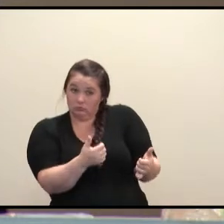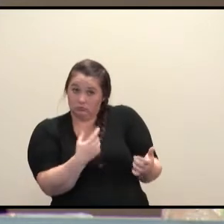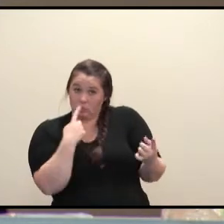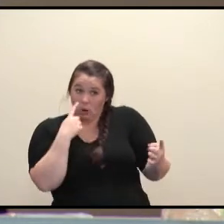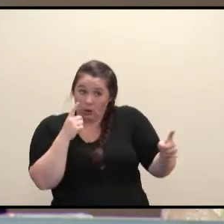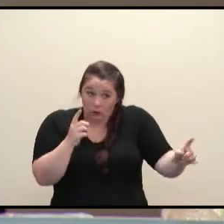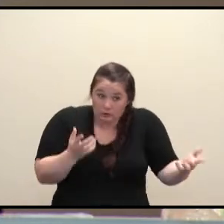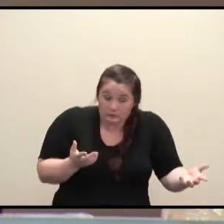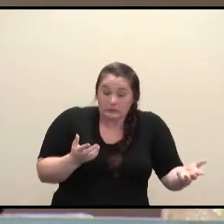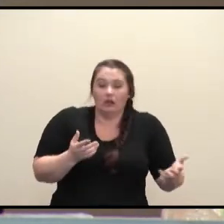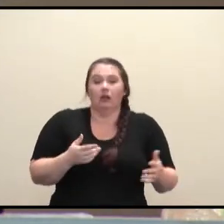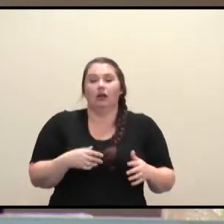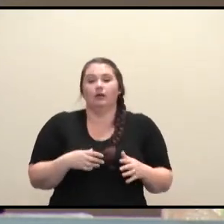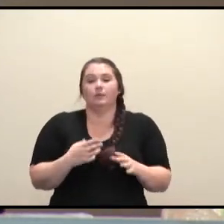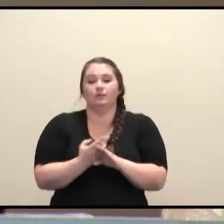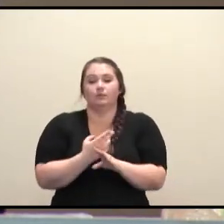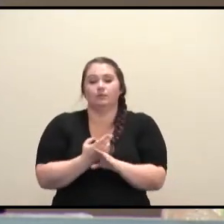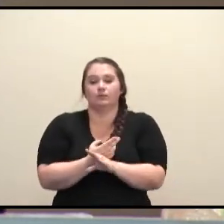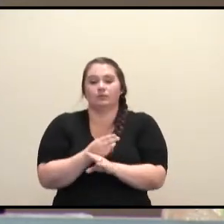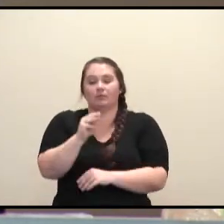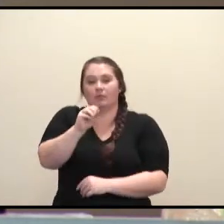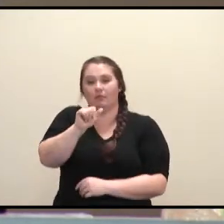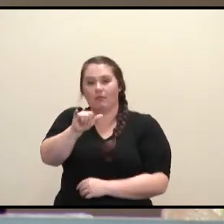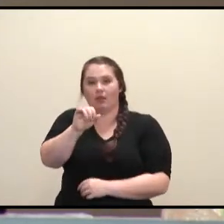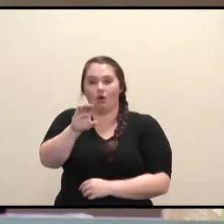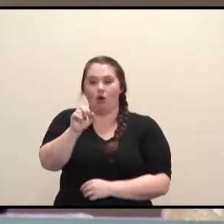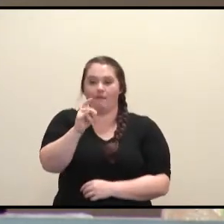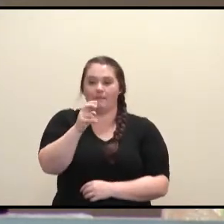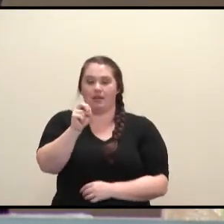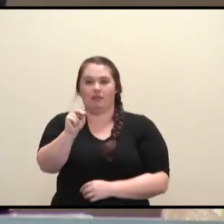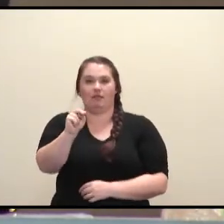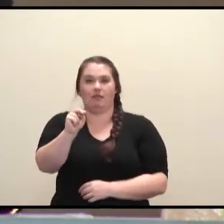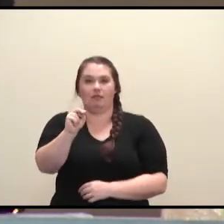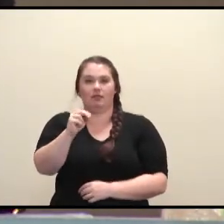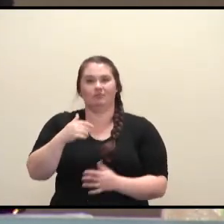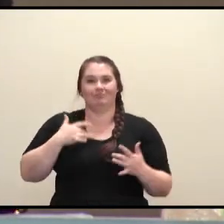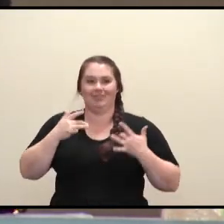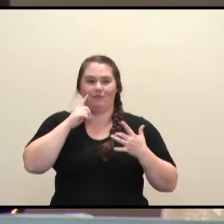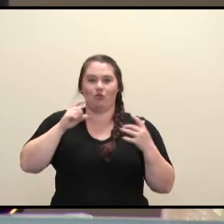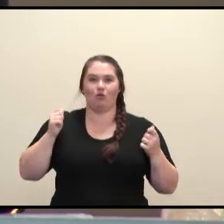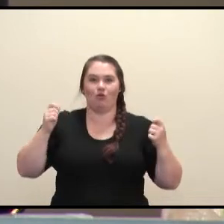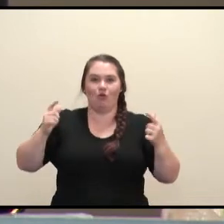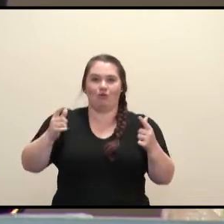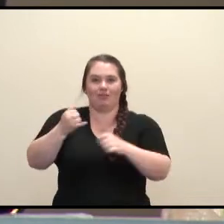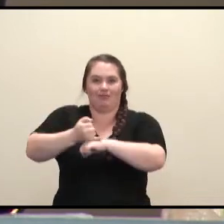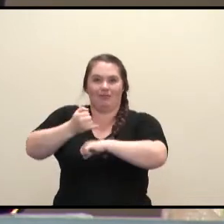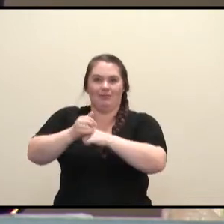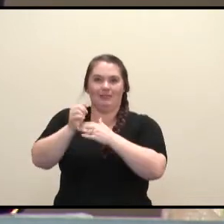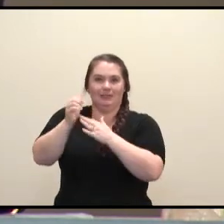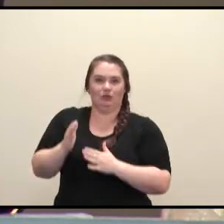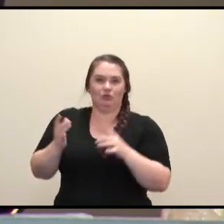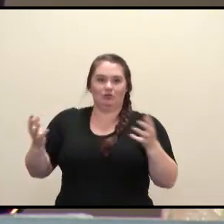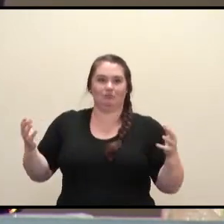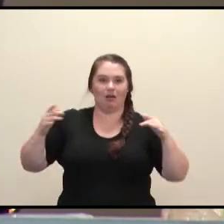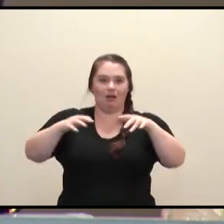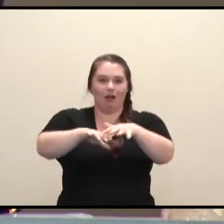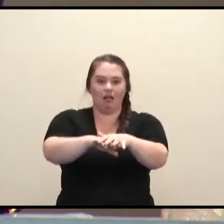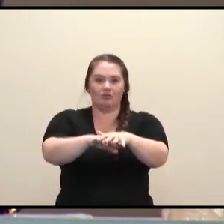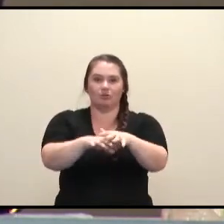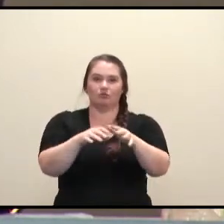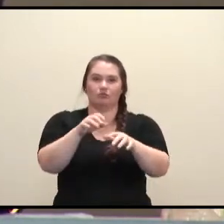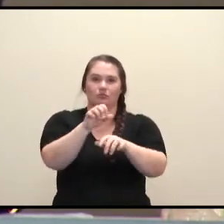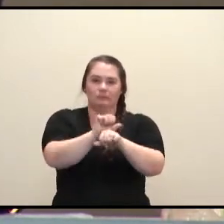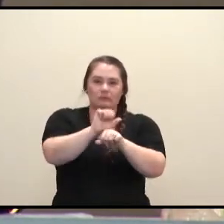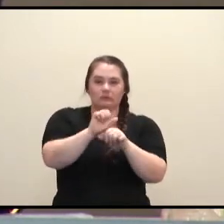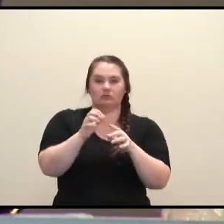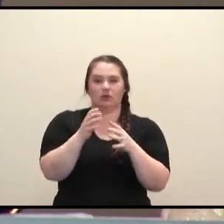Tree, and we're really excited about bringing all those campus teams together to work on behavior. And